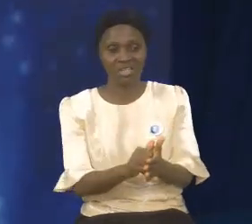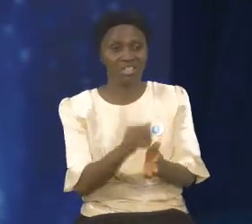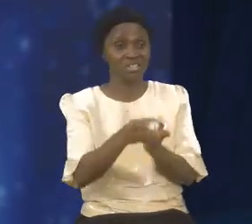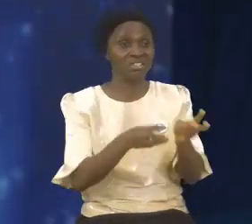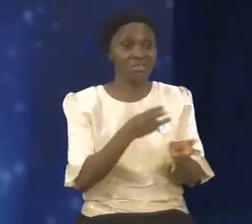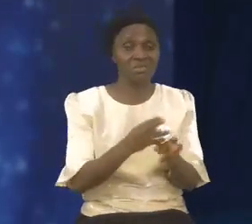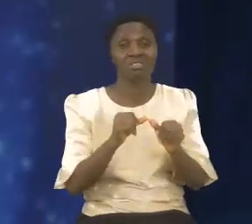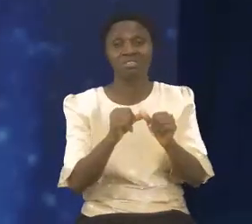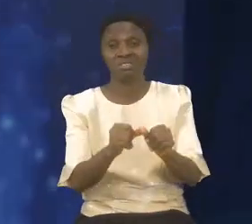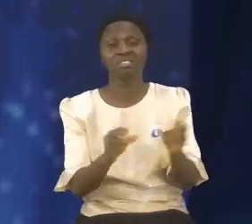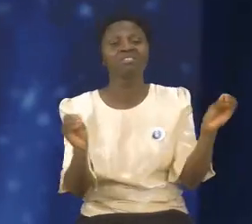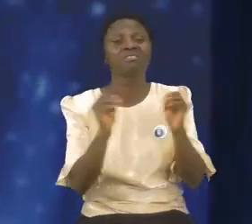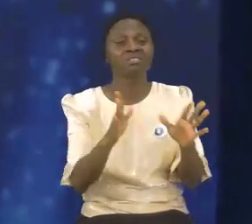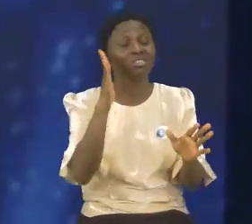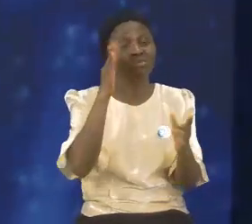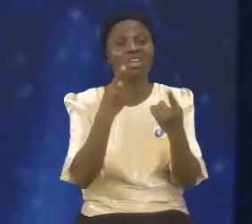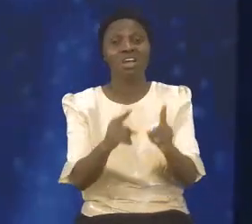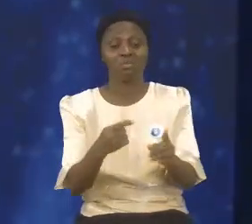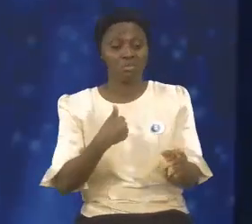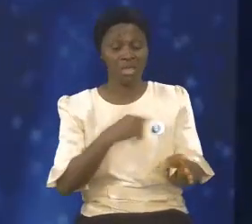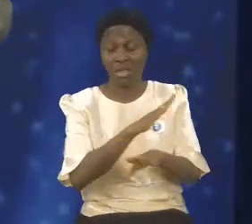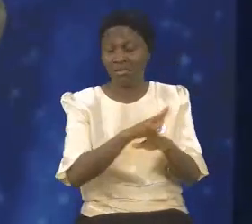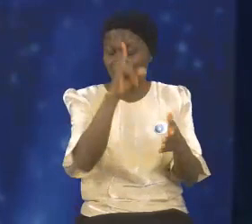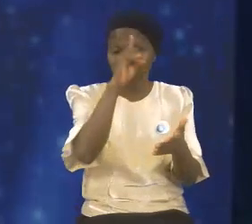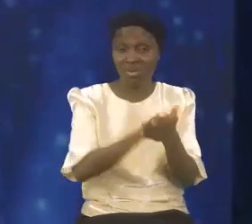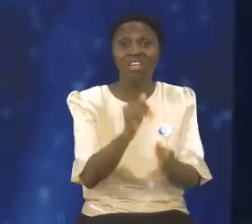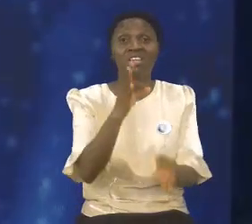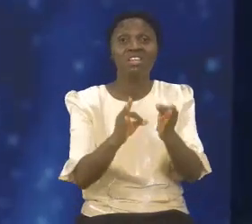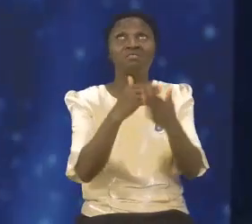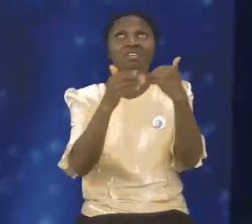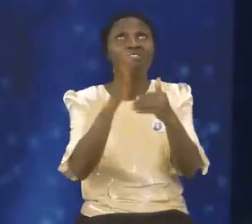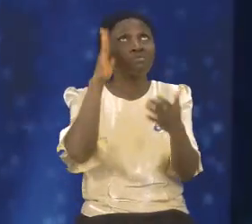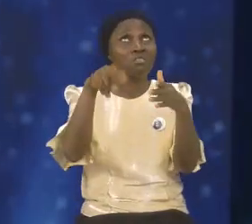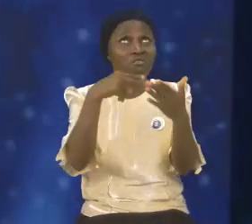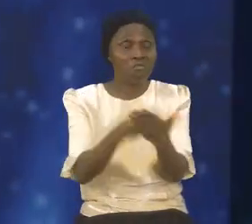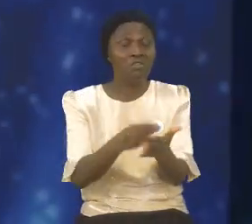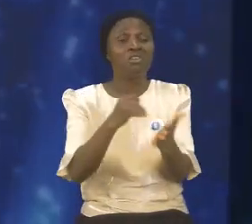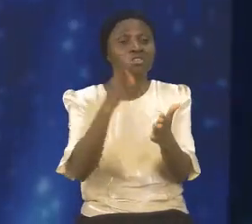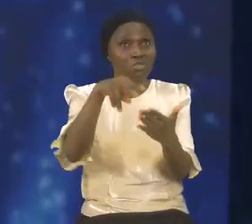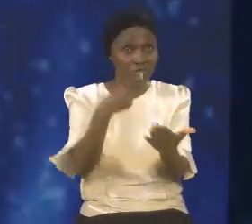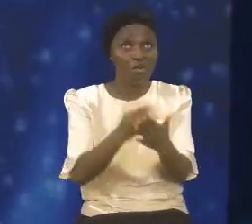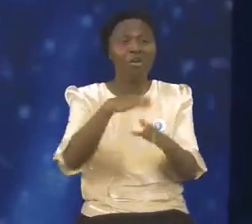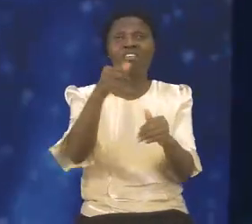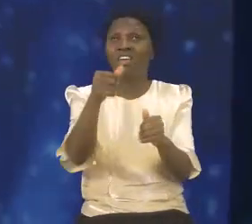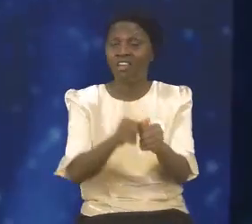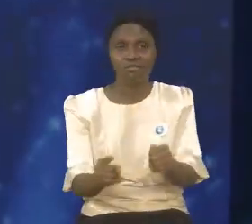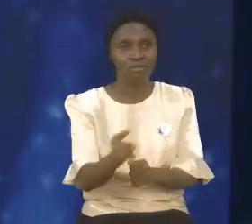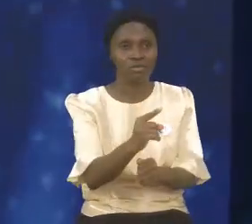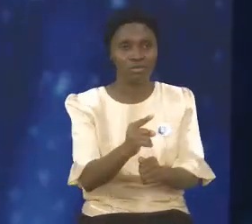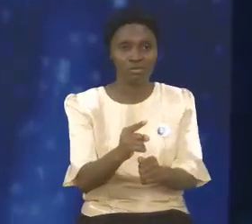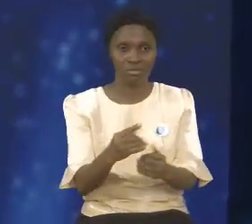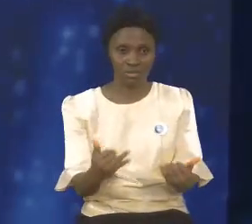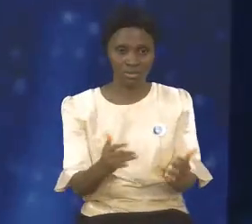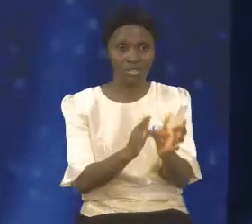will happen, if heaven is going to fall, it's going to fall on anyone, okay, if any man worship the